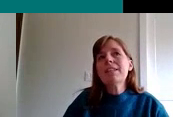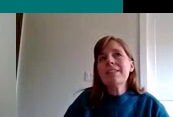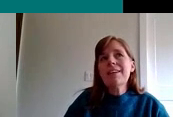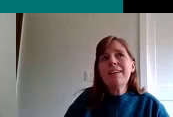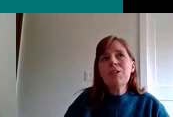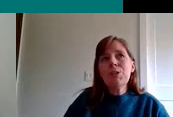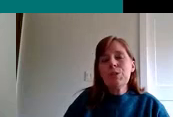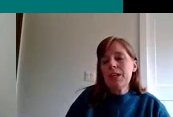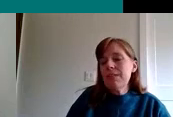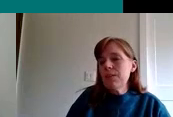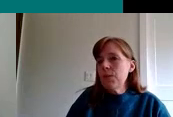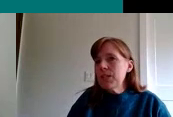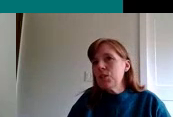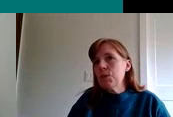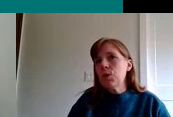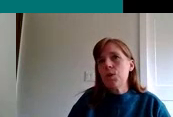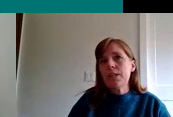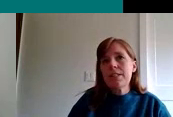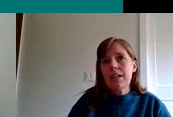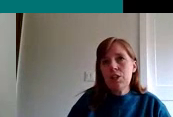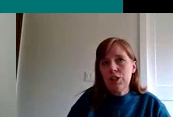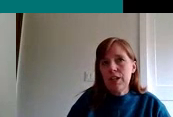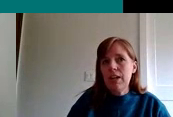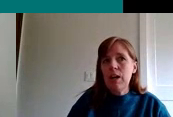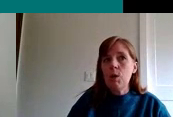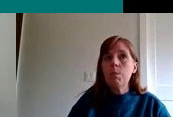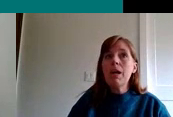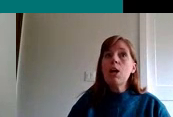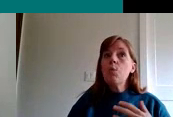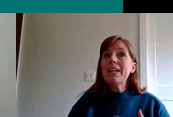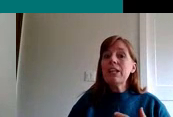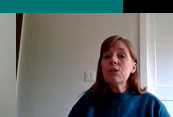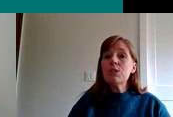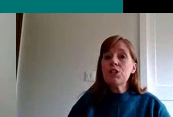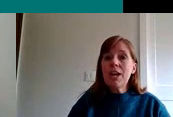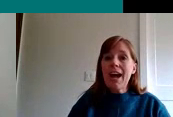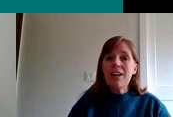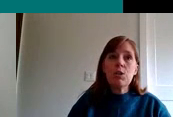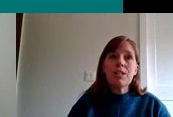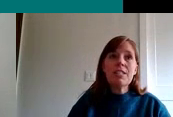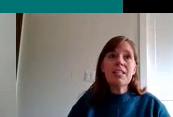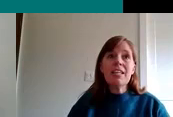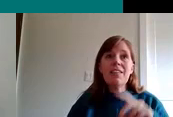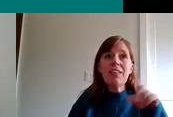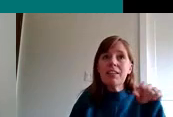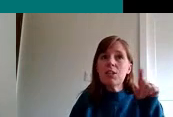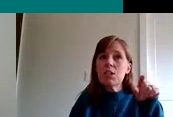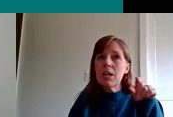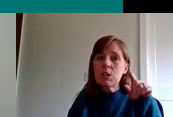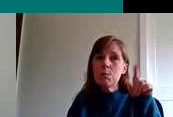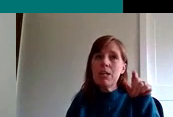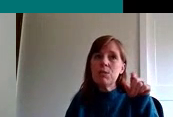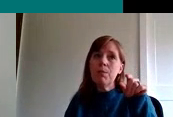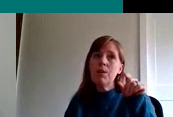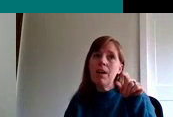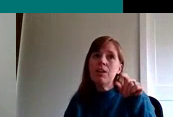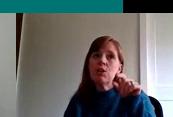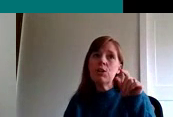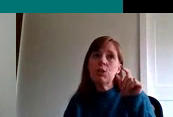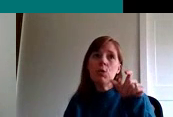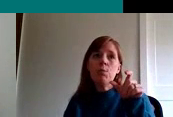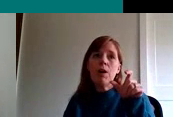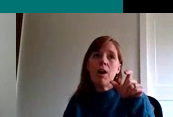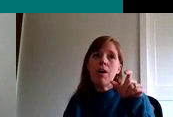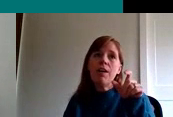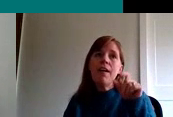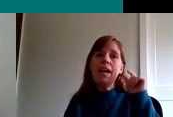Okay, so let's get introduced. So even though this is a recorded session, we can use the chat. So you can see the little speech bubble